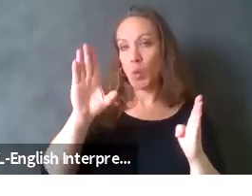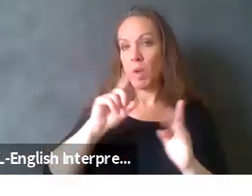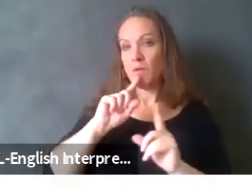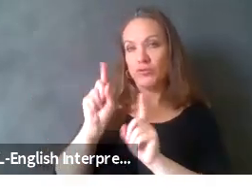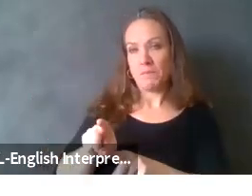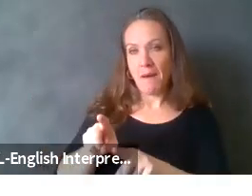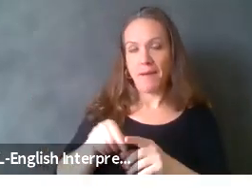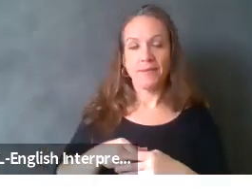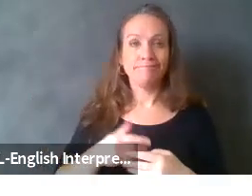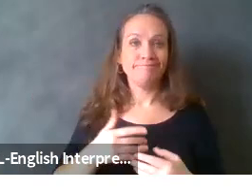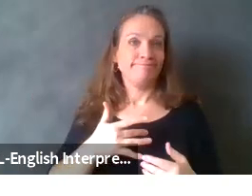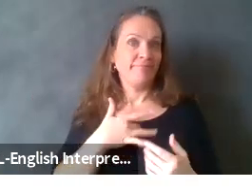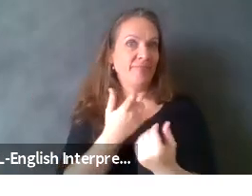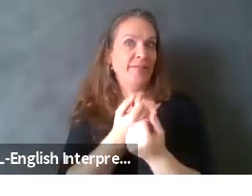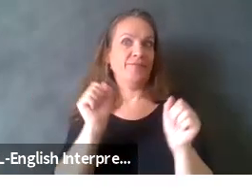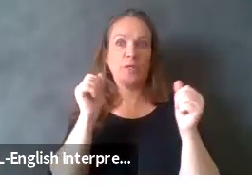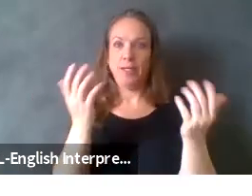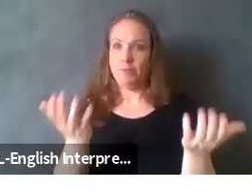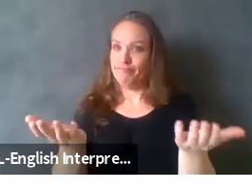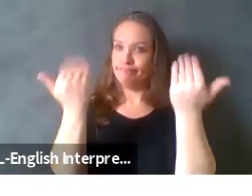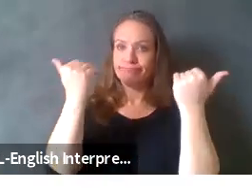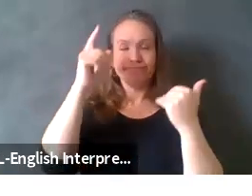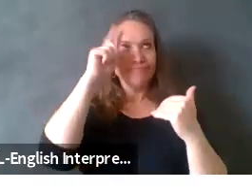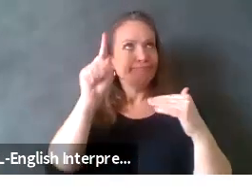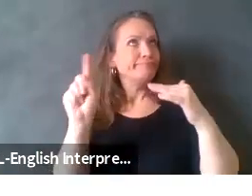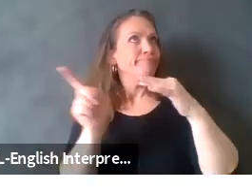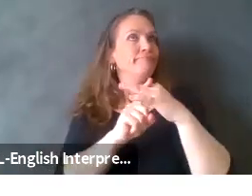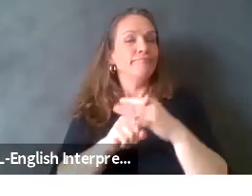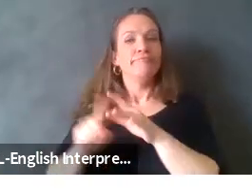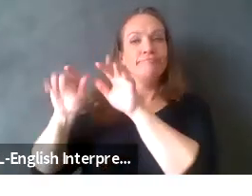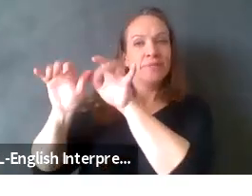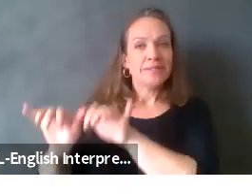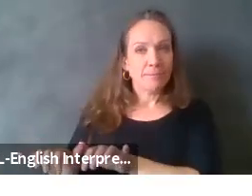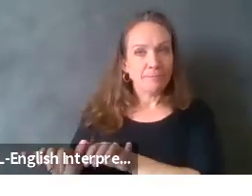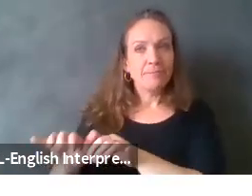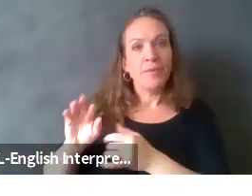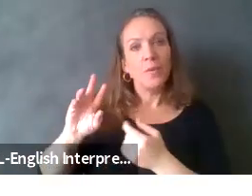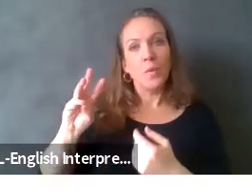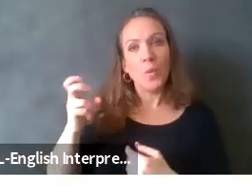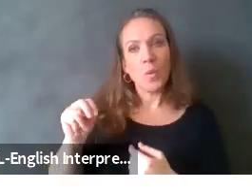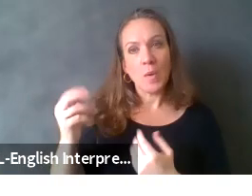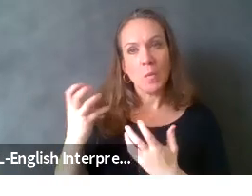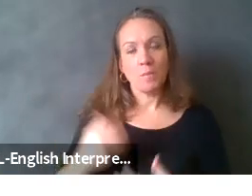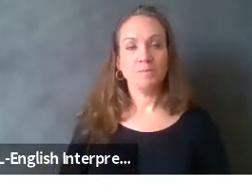So feel free to submit them as they come to your mind during the presentation.